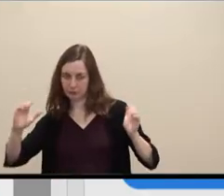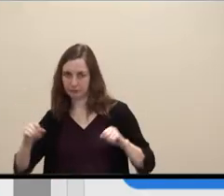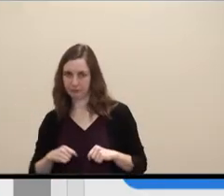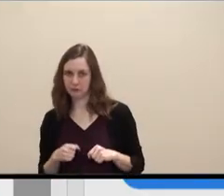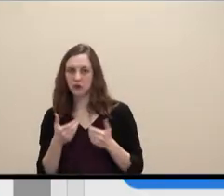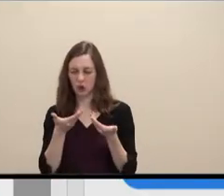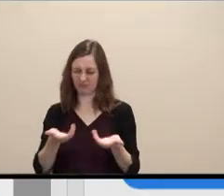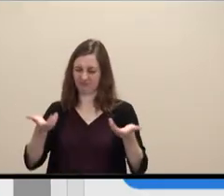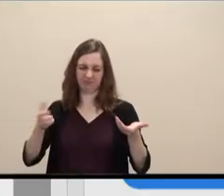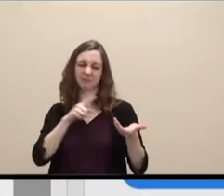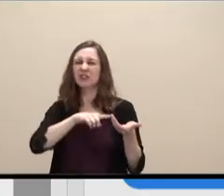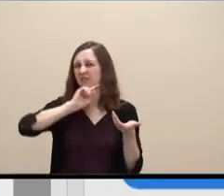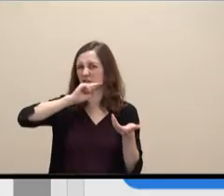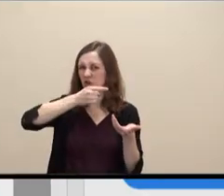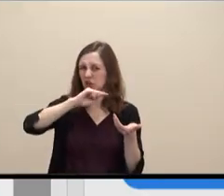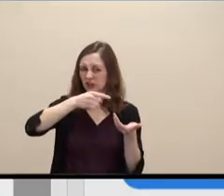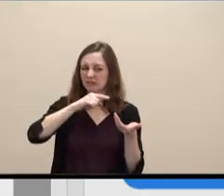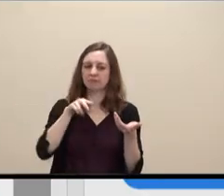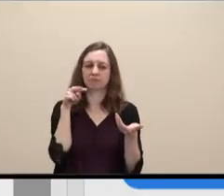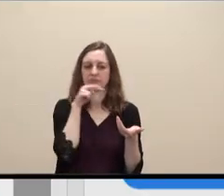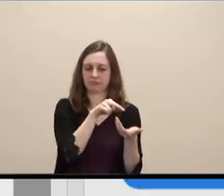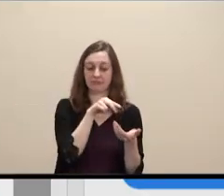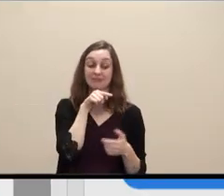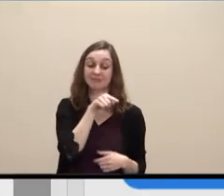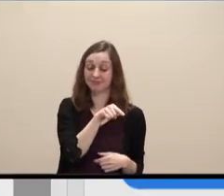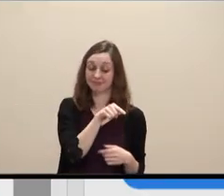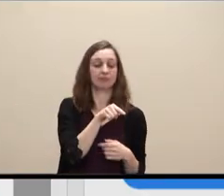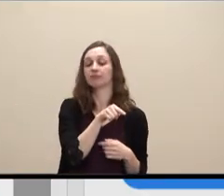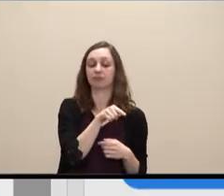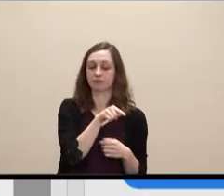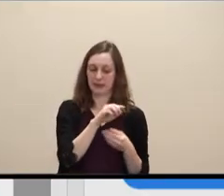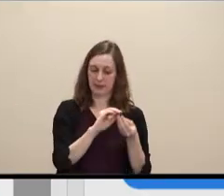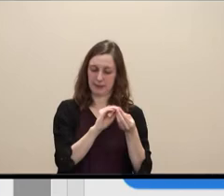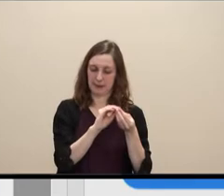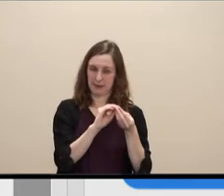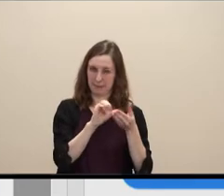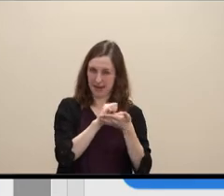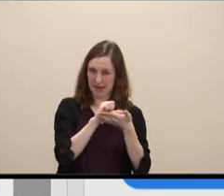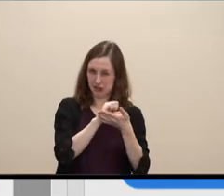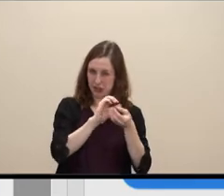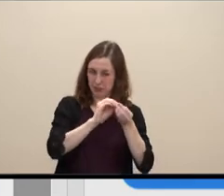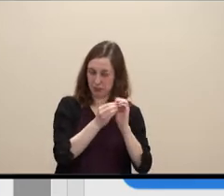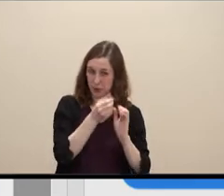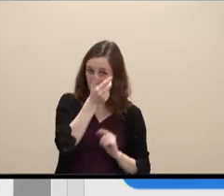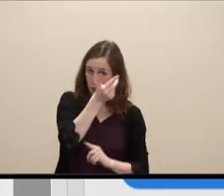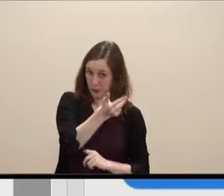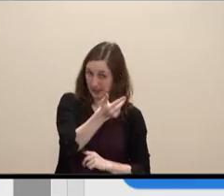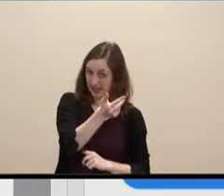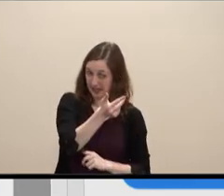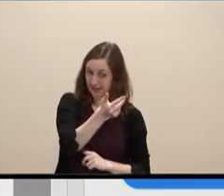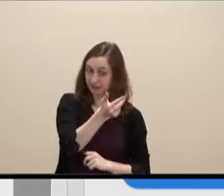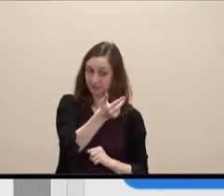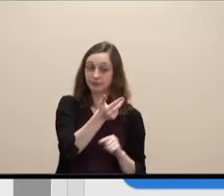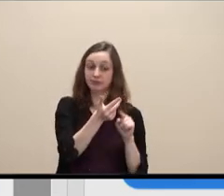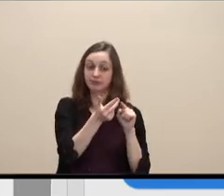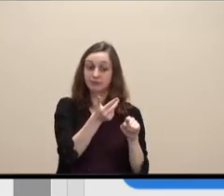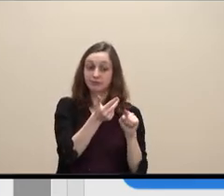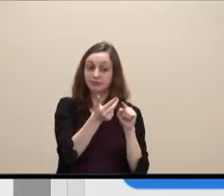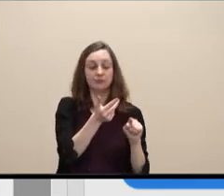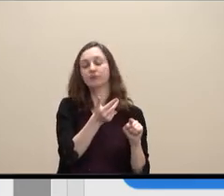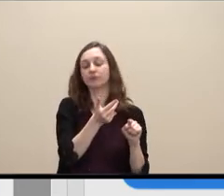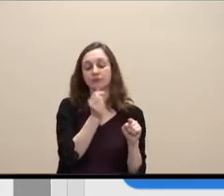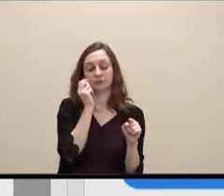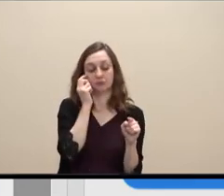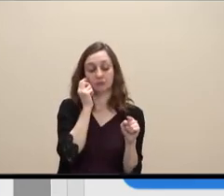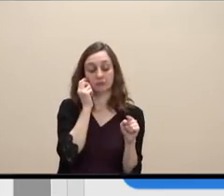inside section number one, and if you'll turn to page number three of the presentation, what we lay out on